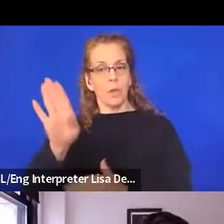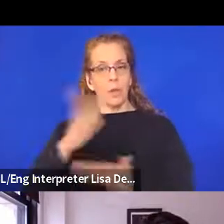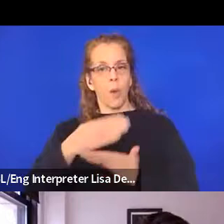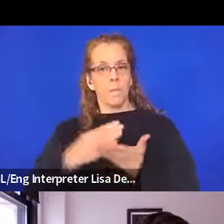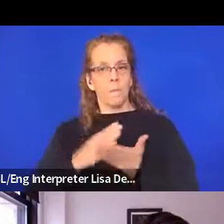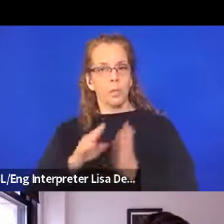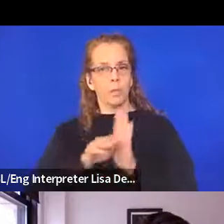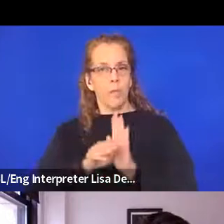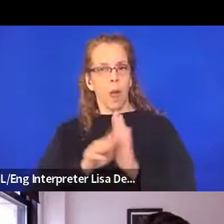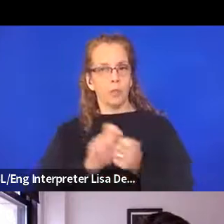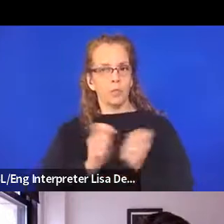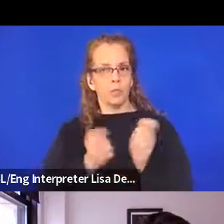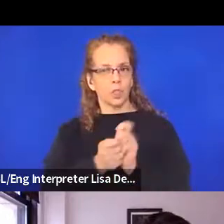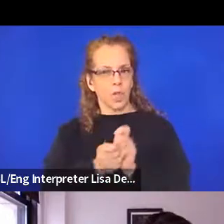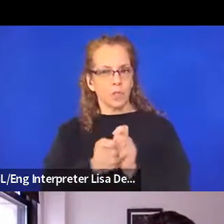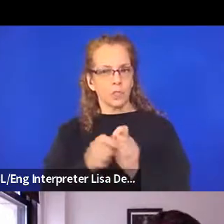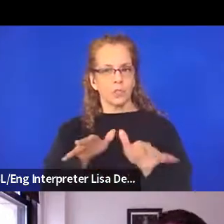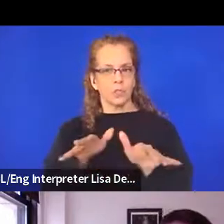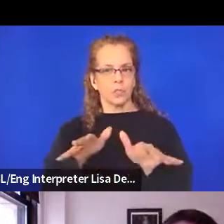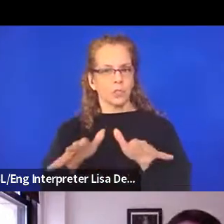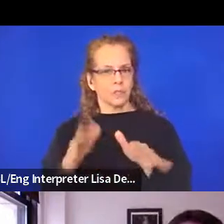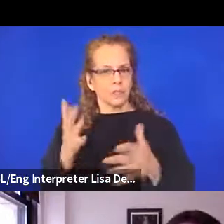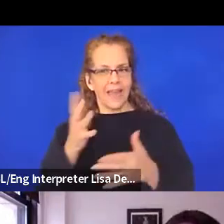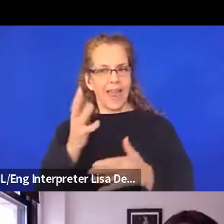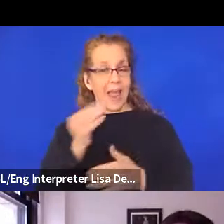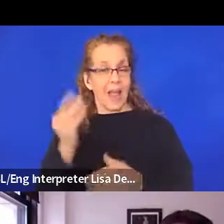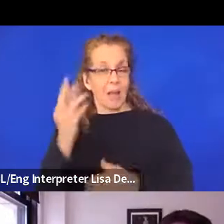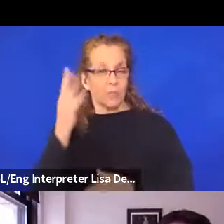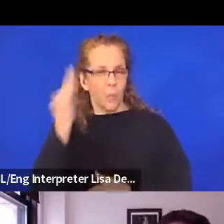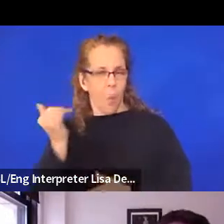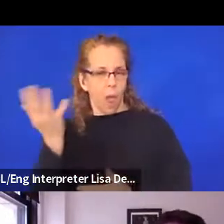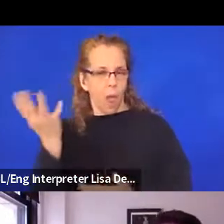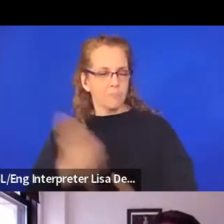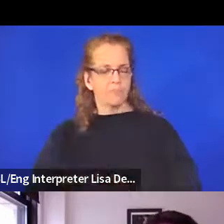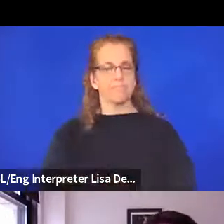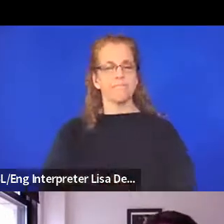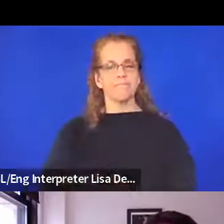model has shifted and the impetus for that change?